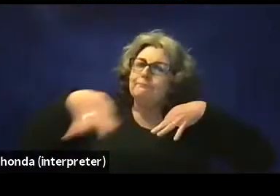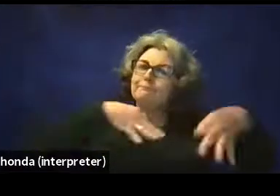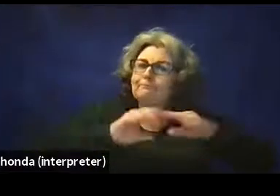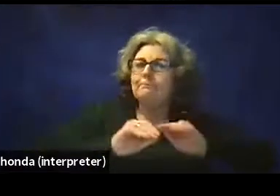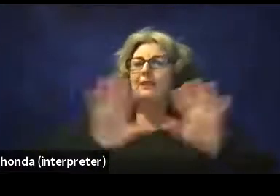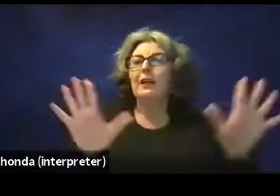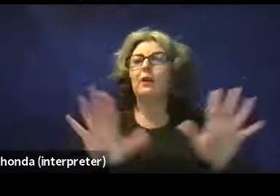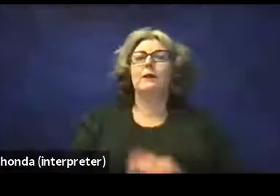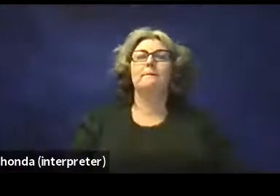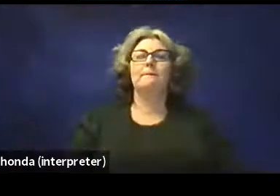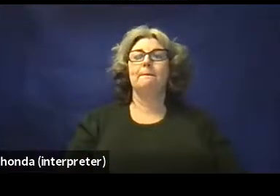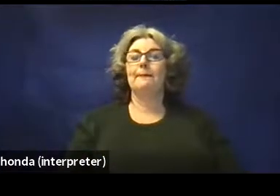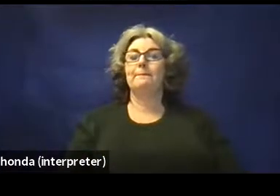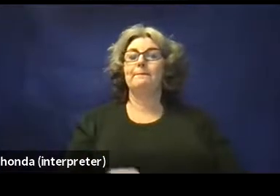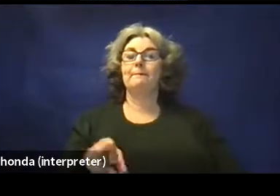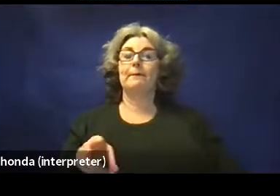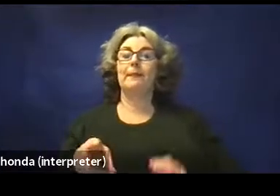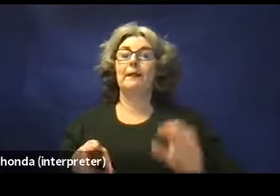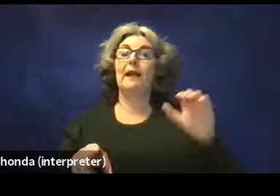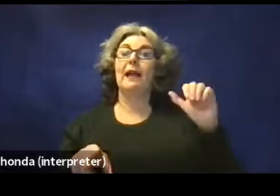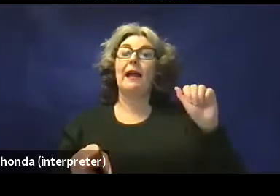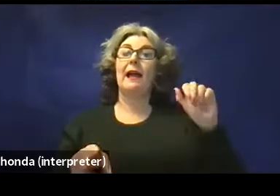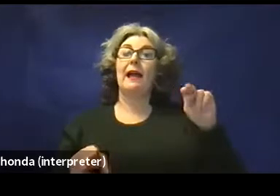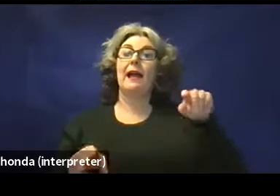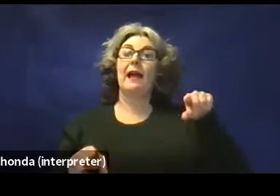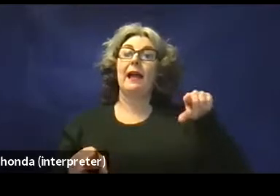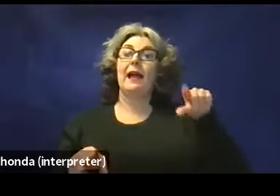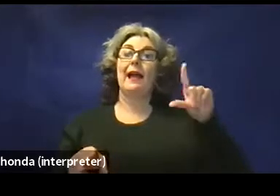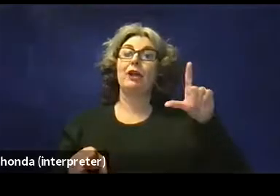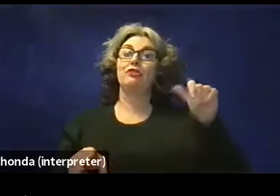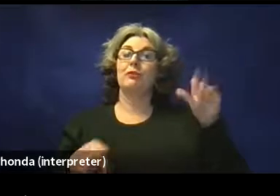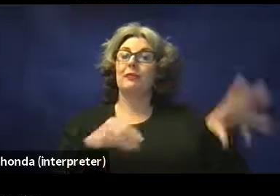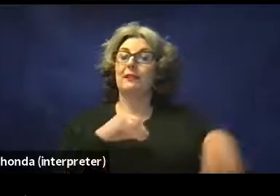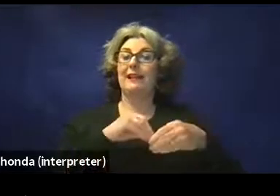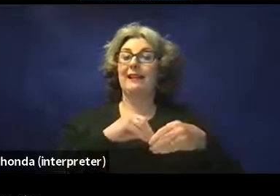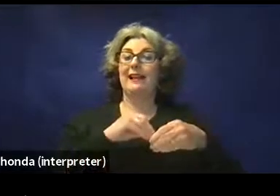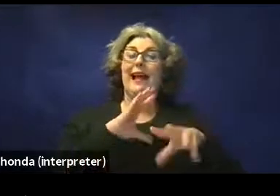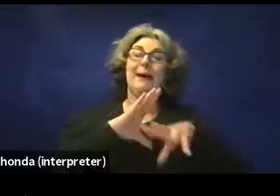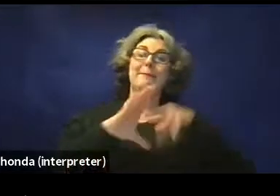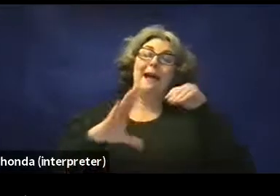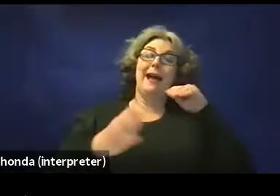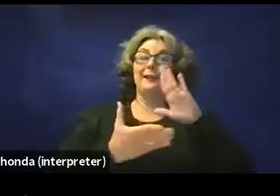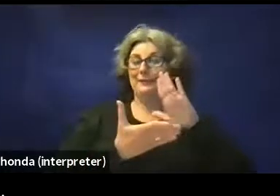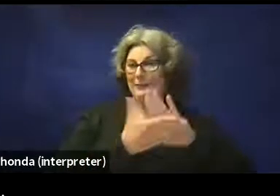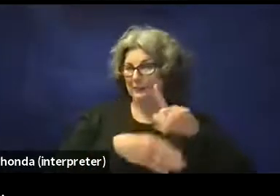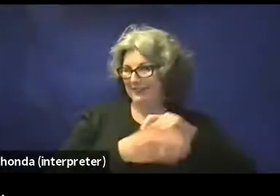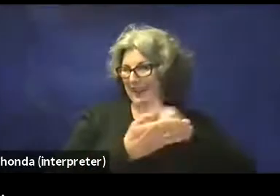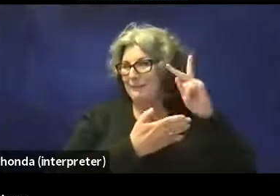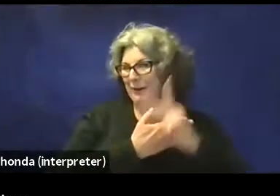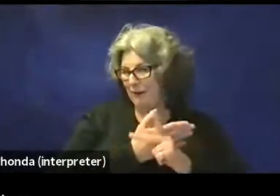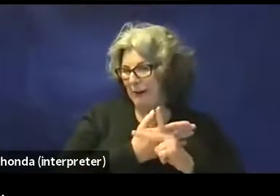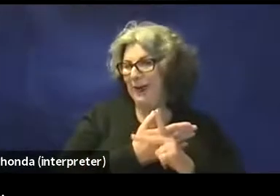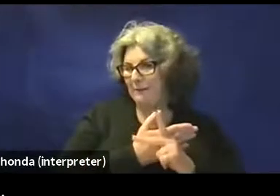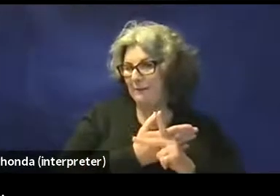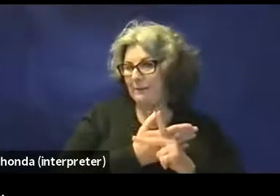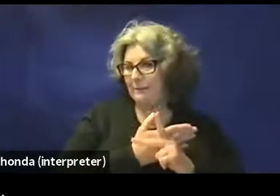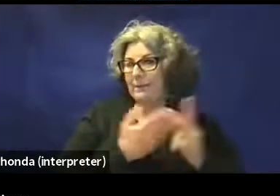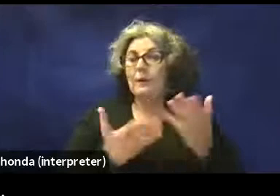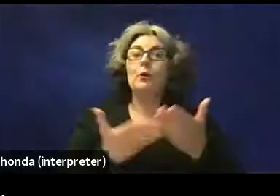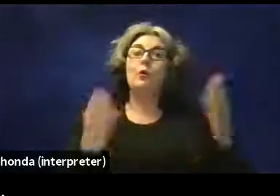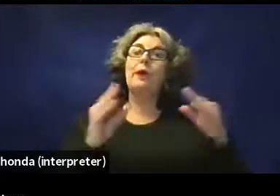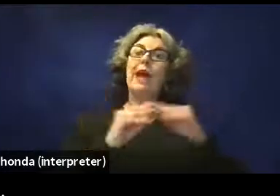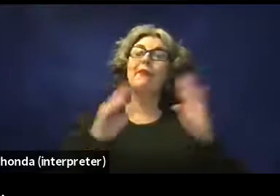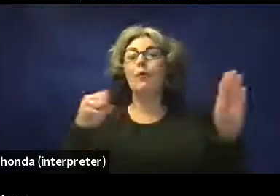And how I would piggyback off of that is, I'm an out of school time program, so we have a little bit